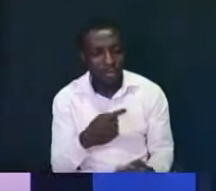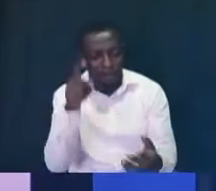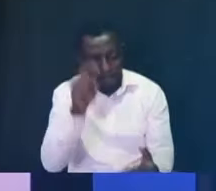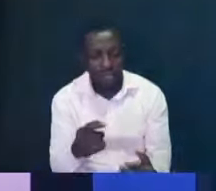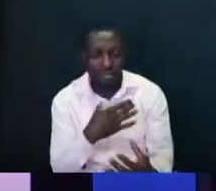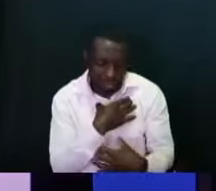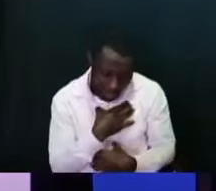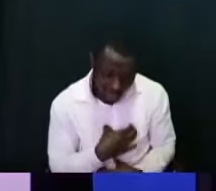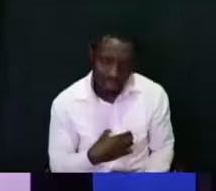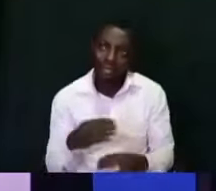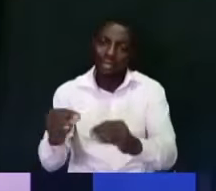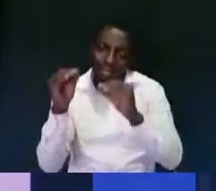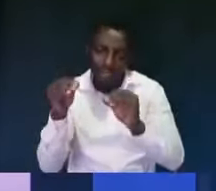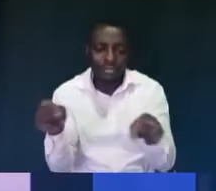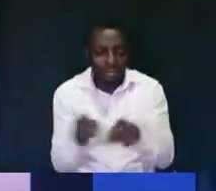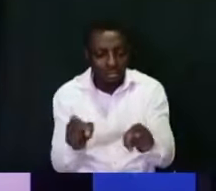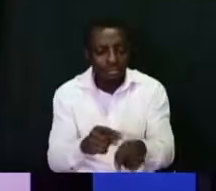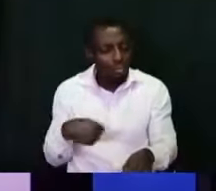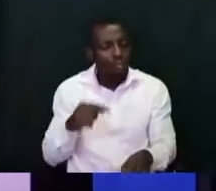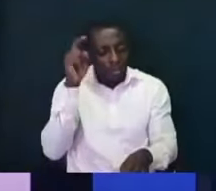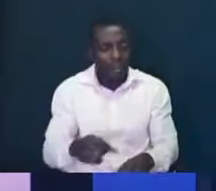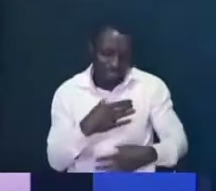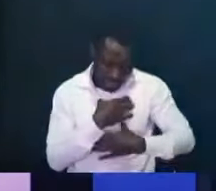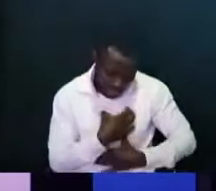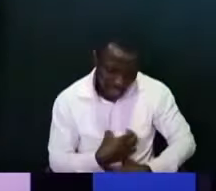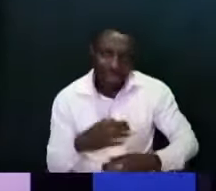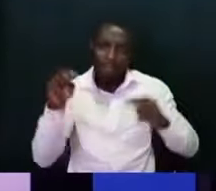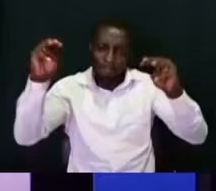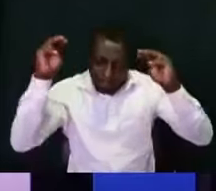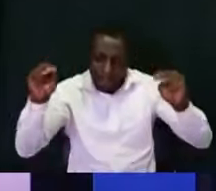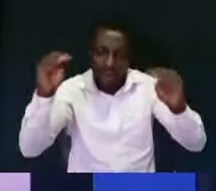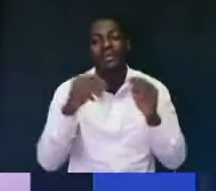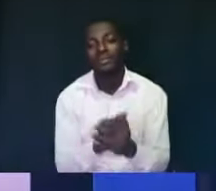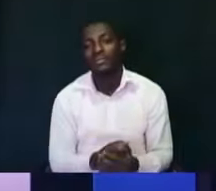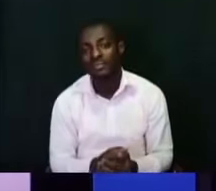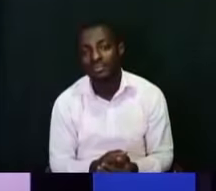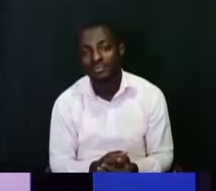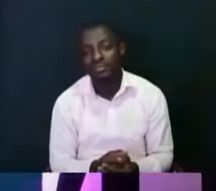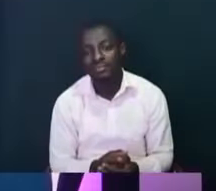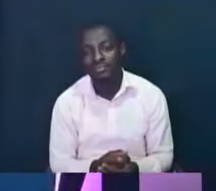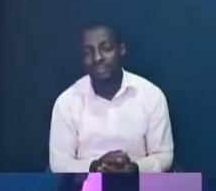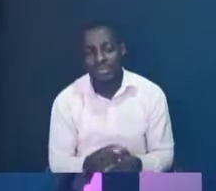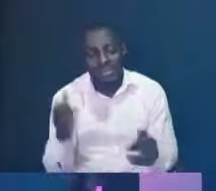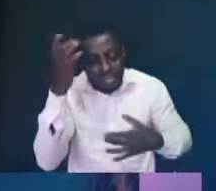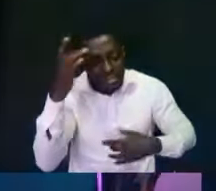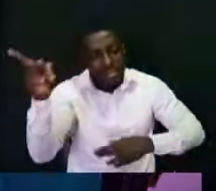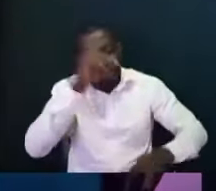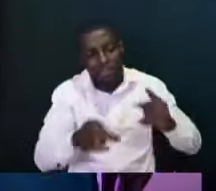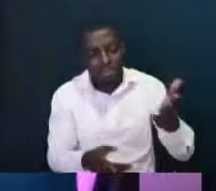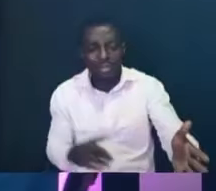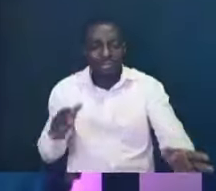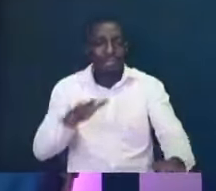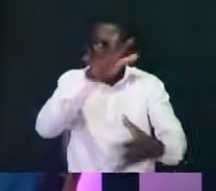But let us pray and also desire miracles. Lay hands on the sick.